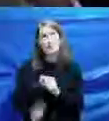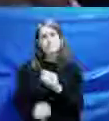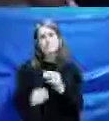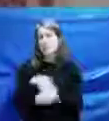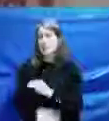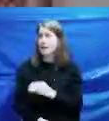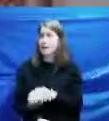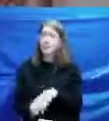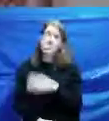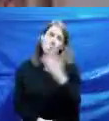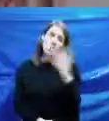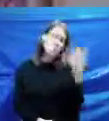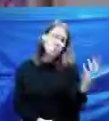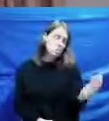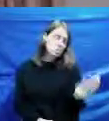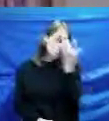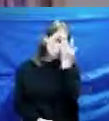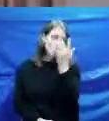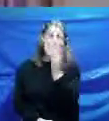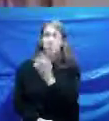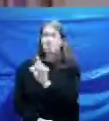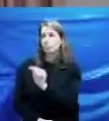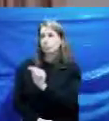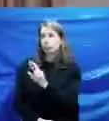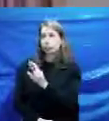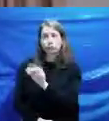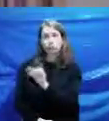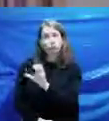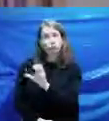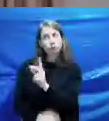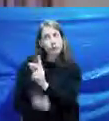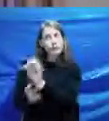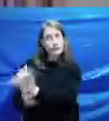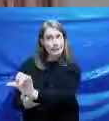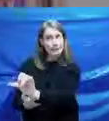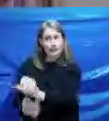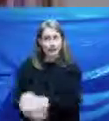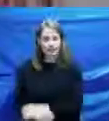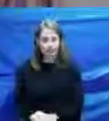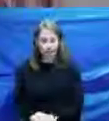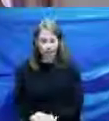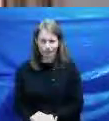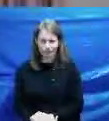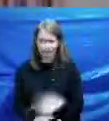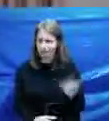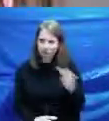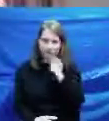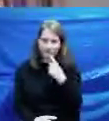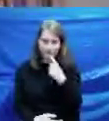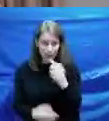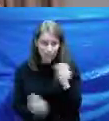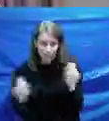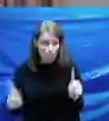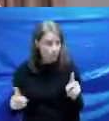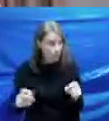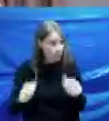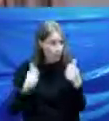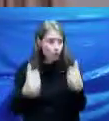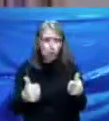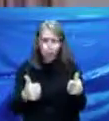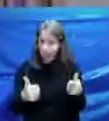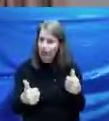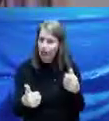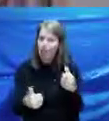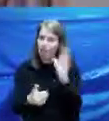them up to say it's okay not to do well in math instead of really saying, you know, that we can do this. So